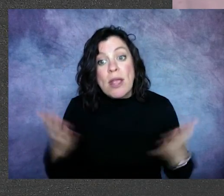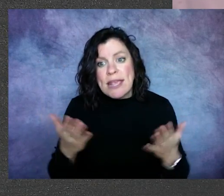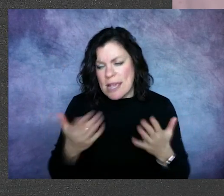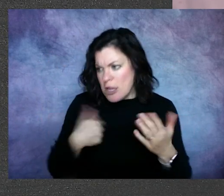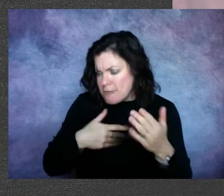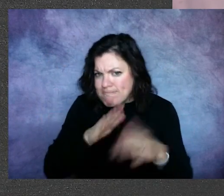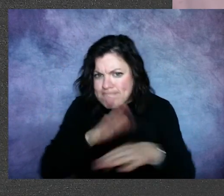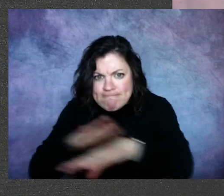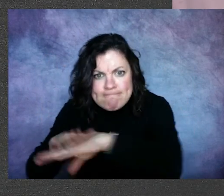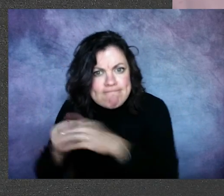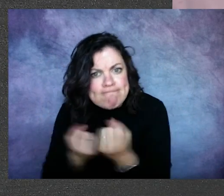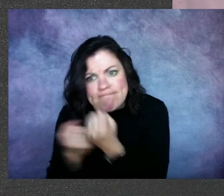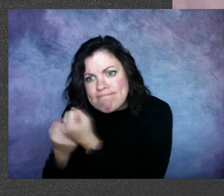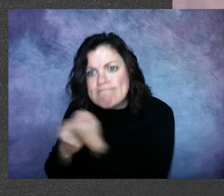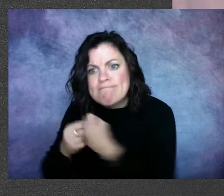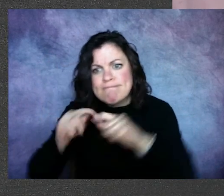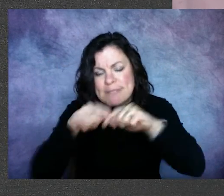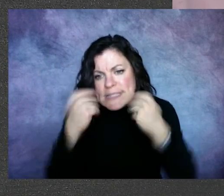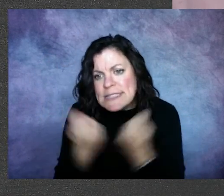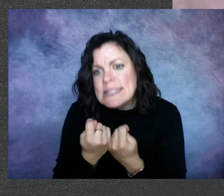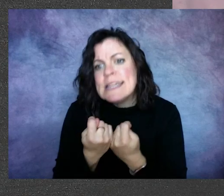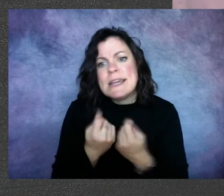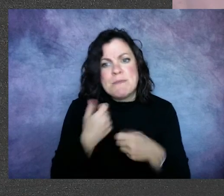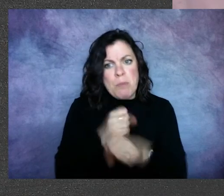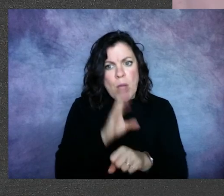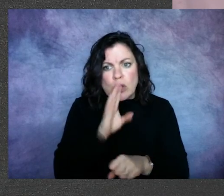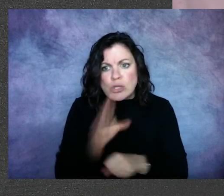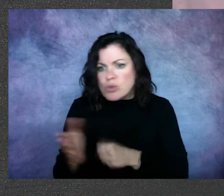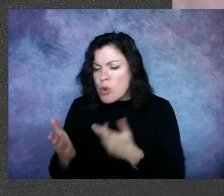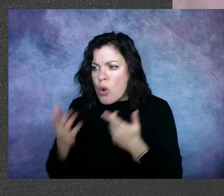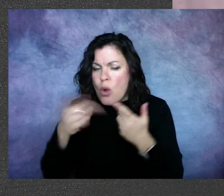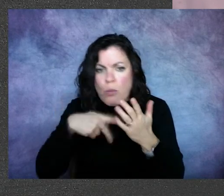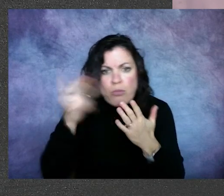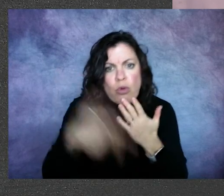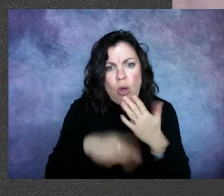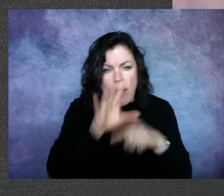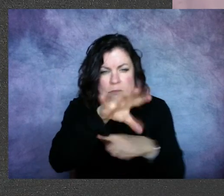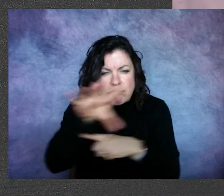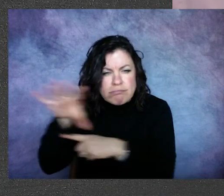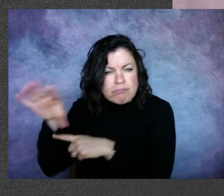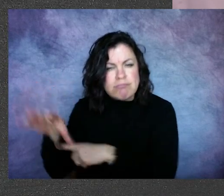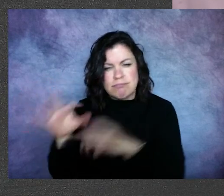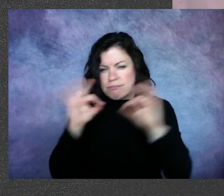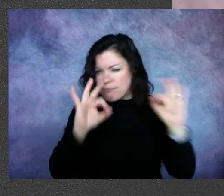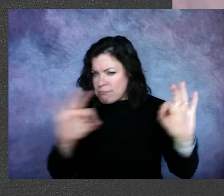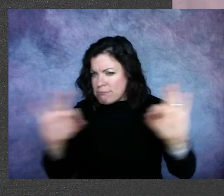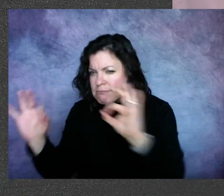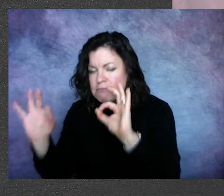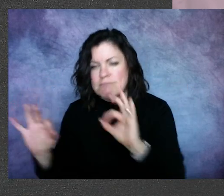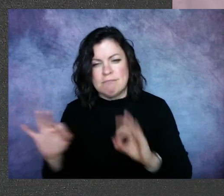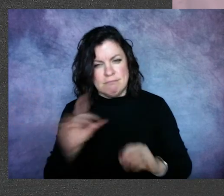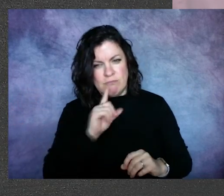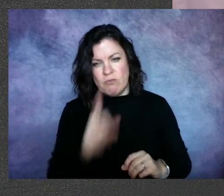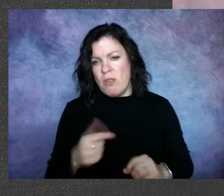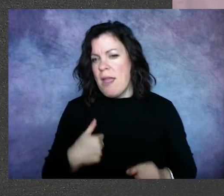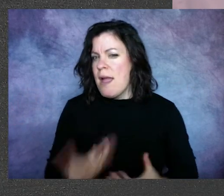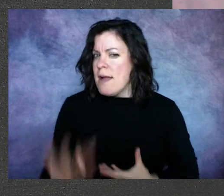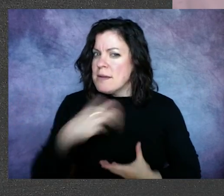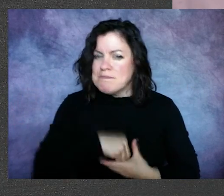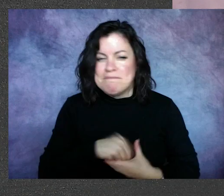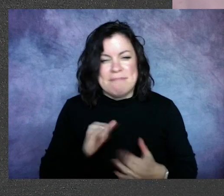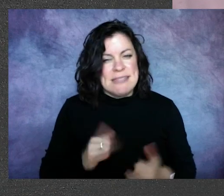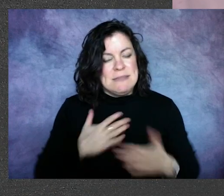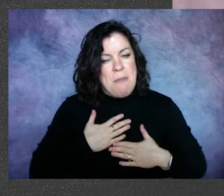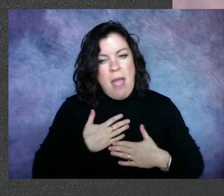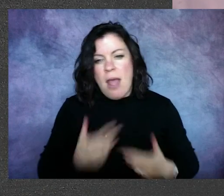are broadcasting every day the programs that you love so much. You know, television has always been a part of my life. When I was a